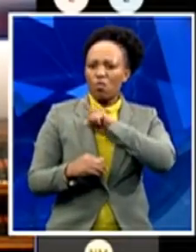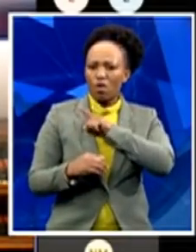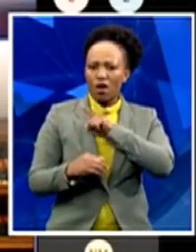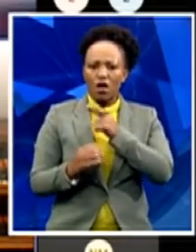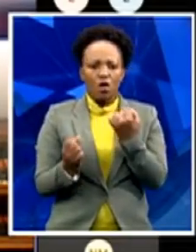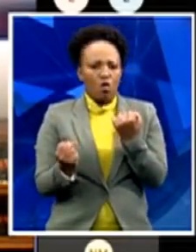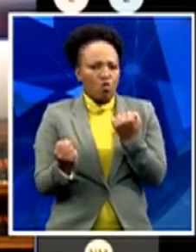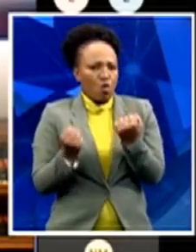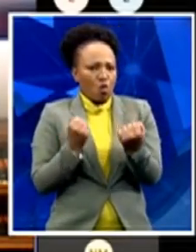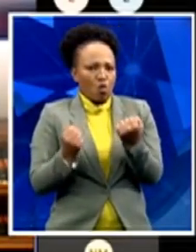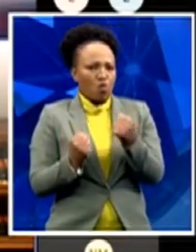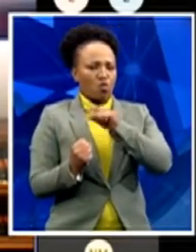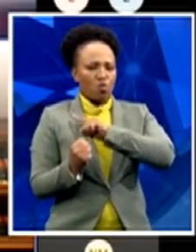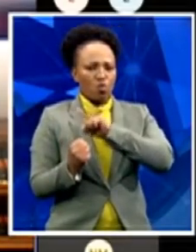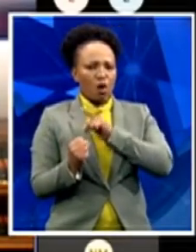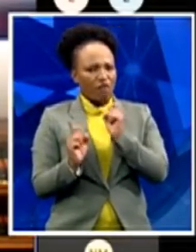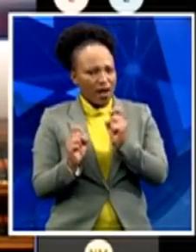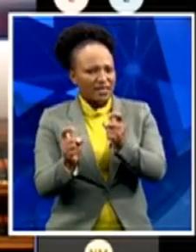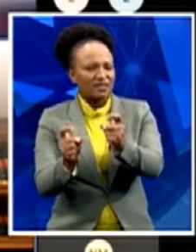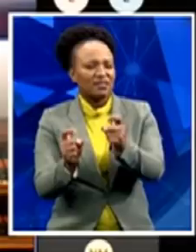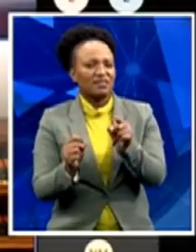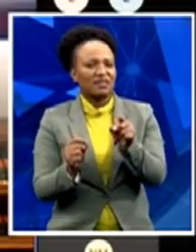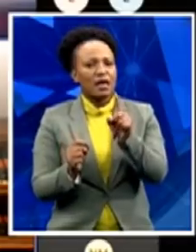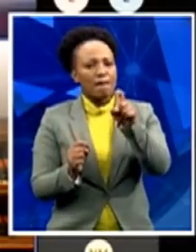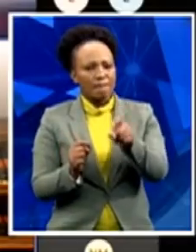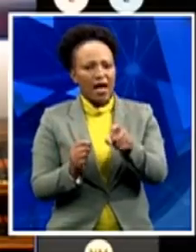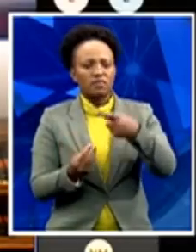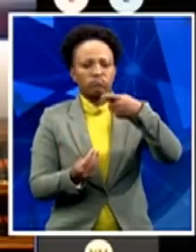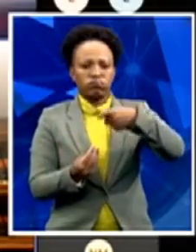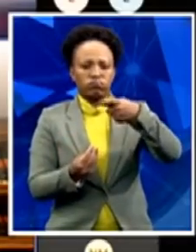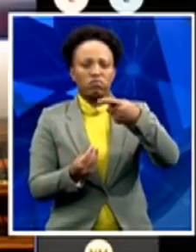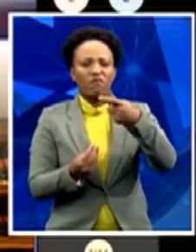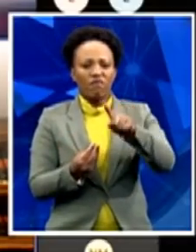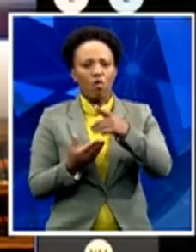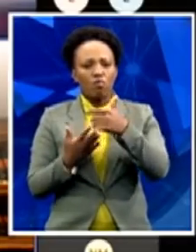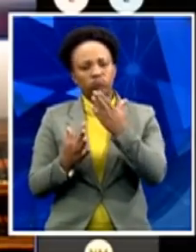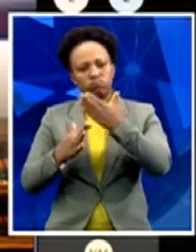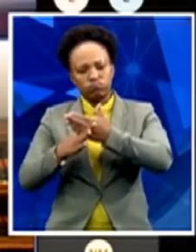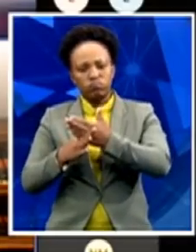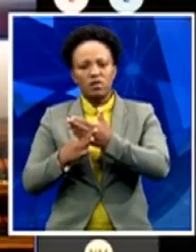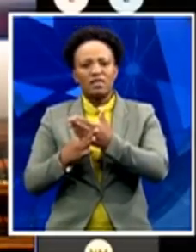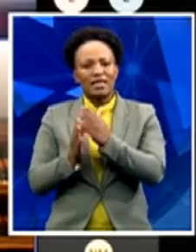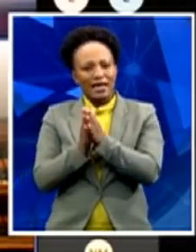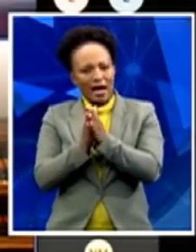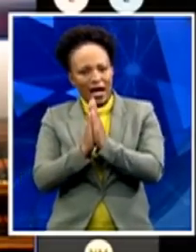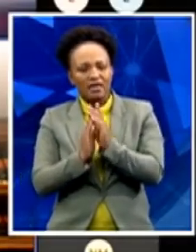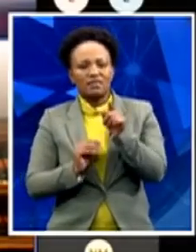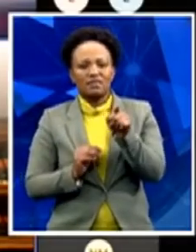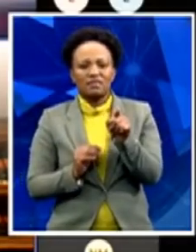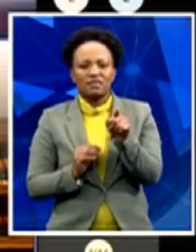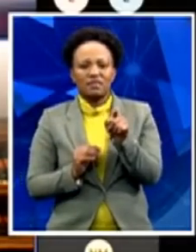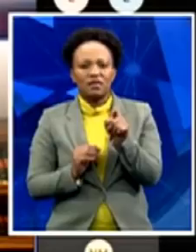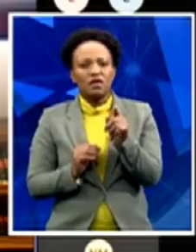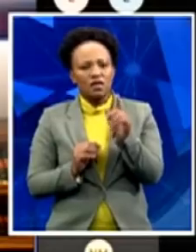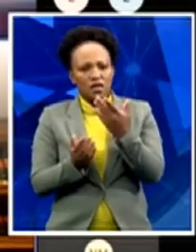urgency, have to adjudicate the relief that they seek. That relief may well be dealt with in the fullness of time by another